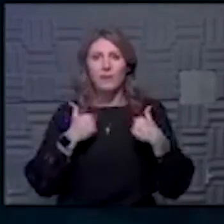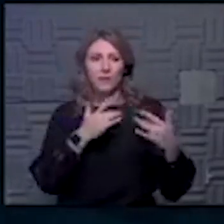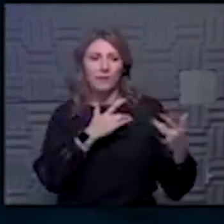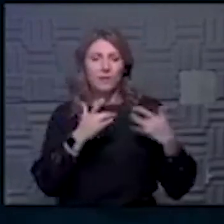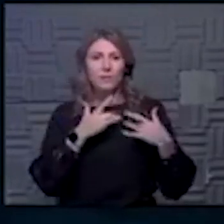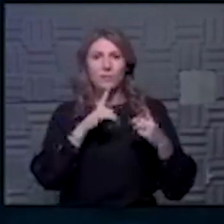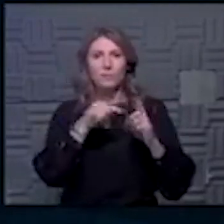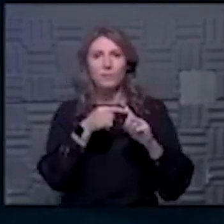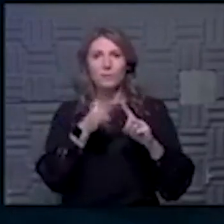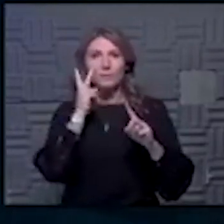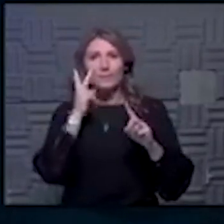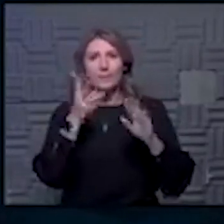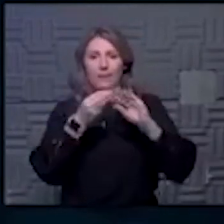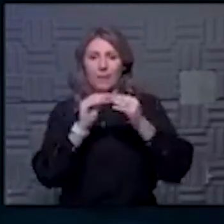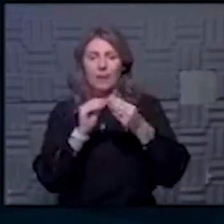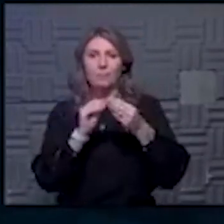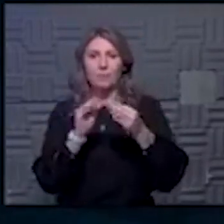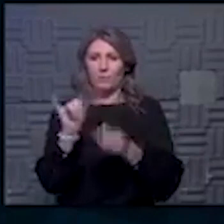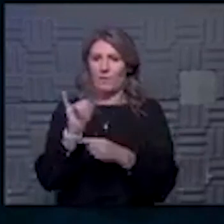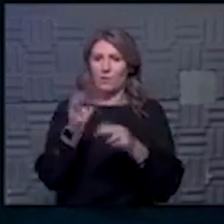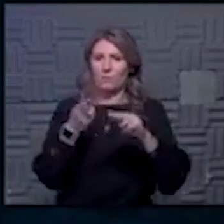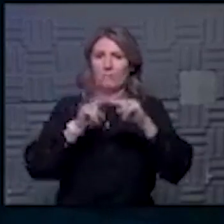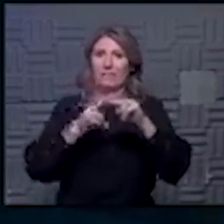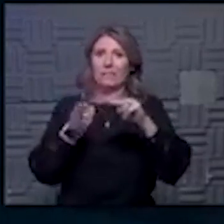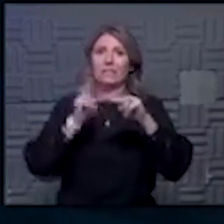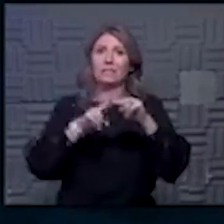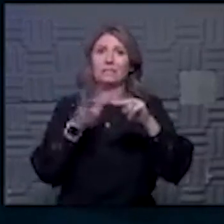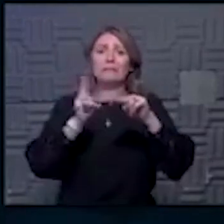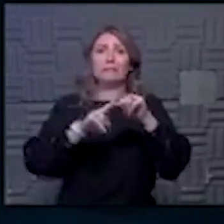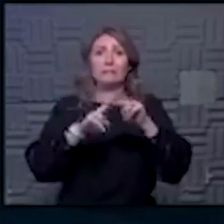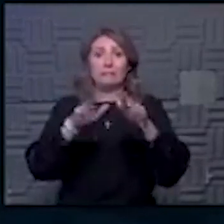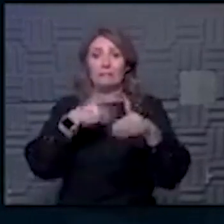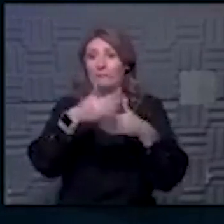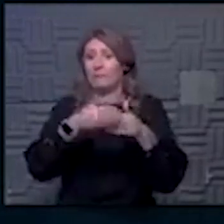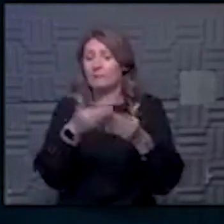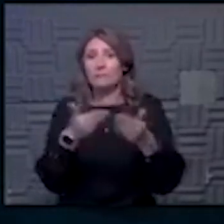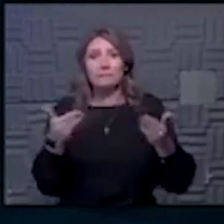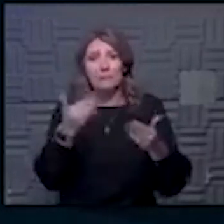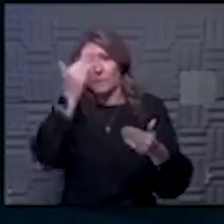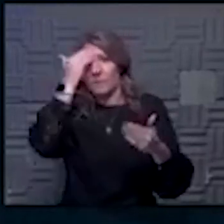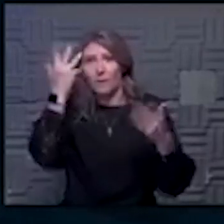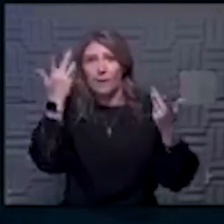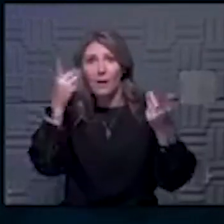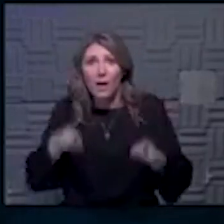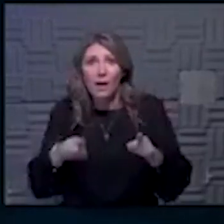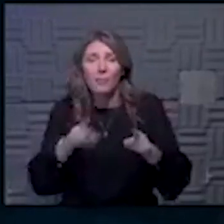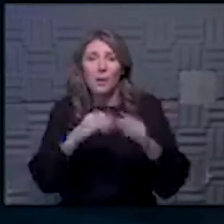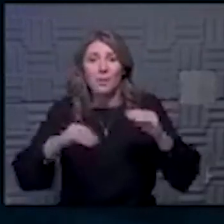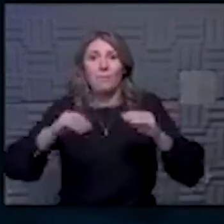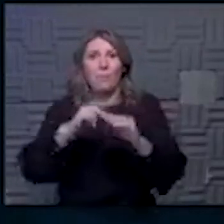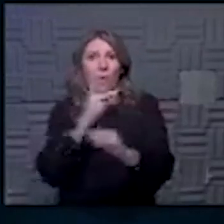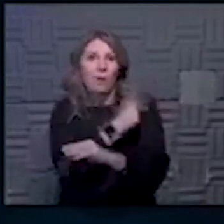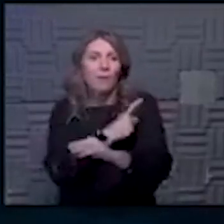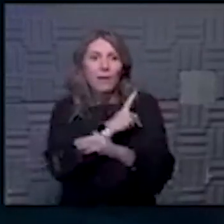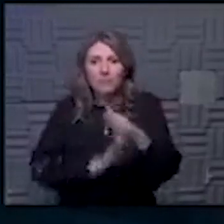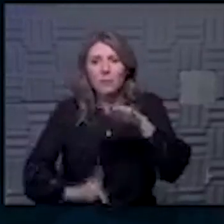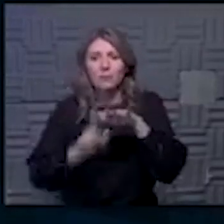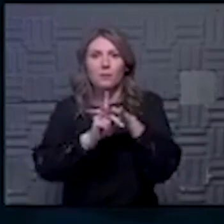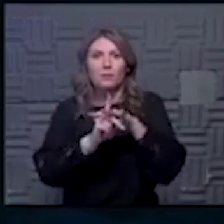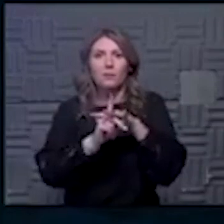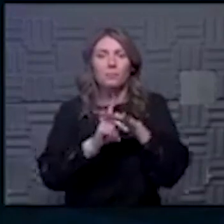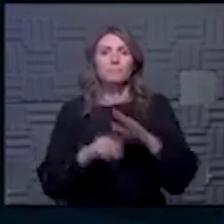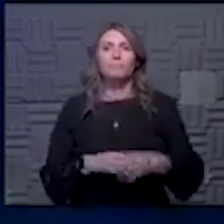these numbers of infections creeping up, because the next thing we know, we're going to have more patients showing up at the hospital.